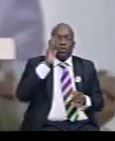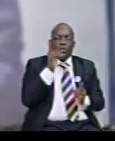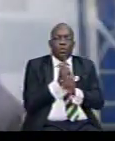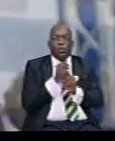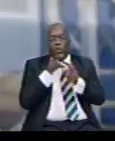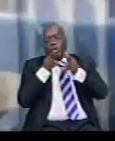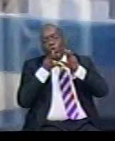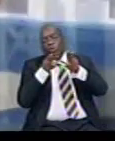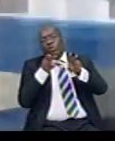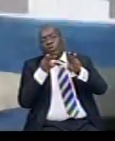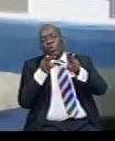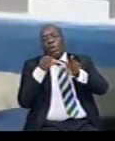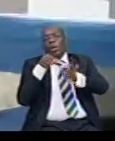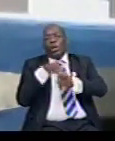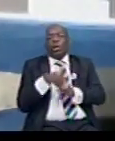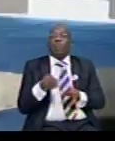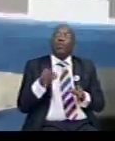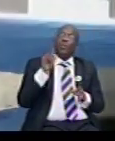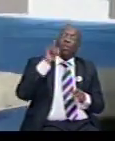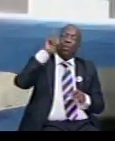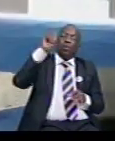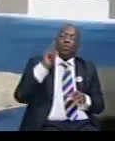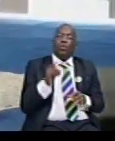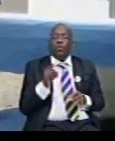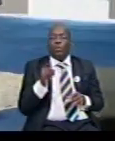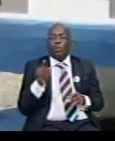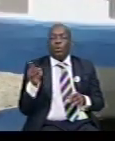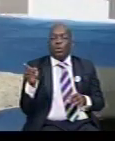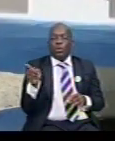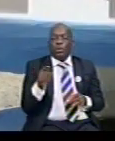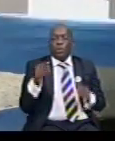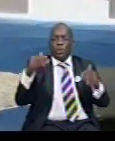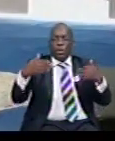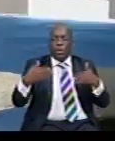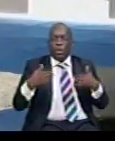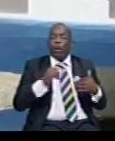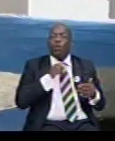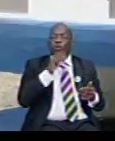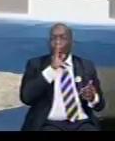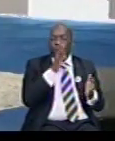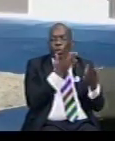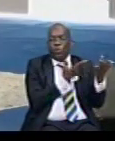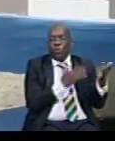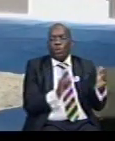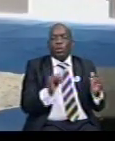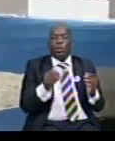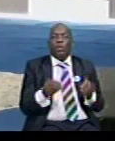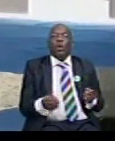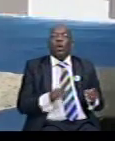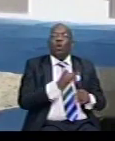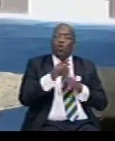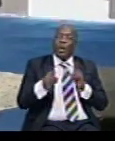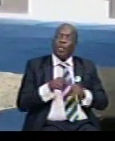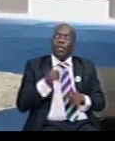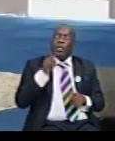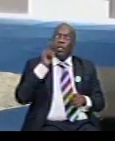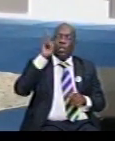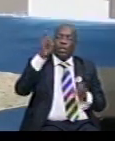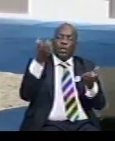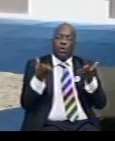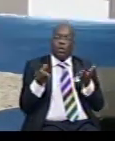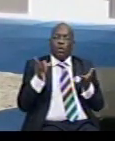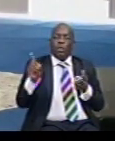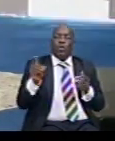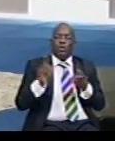watching him. They had not been tarrying. Even when he wanted to choose them, he